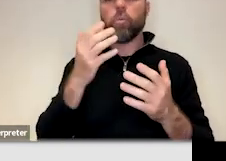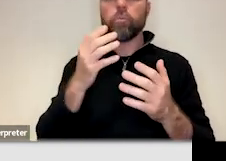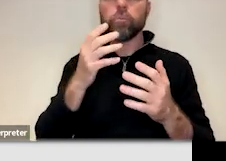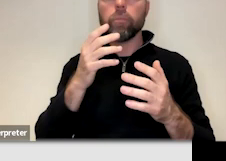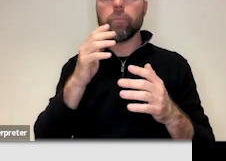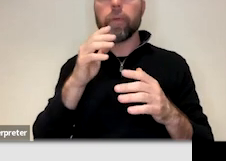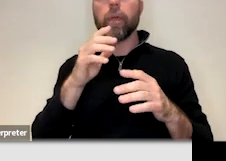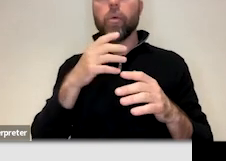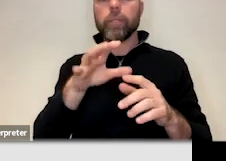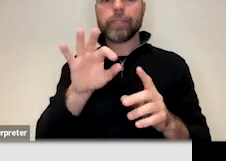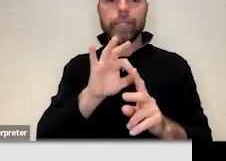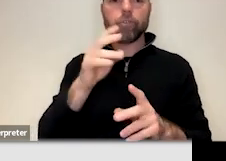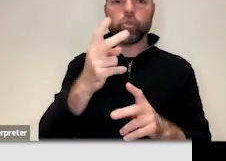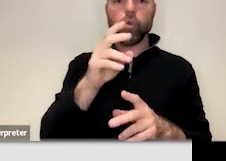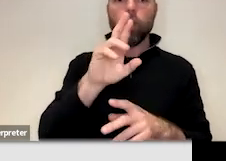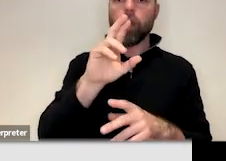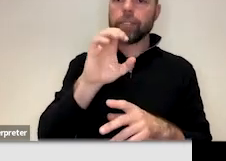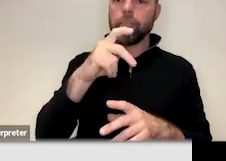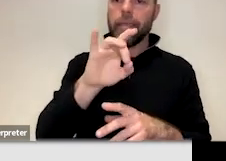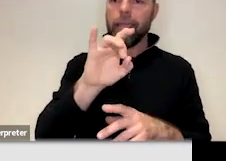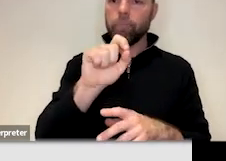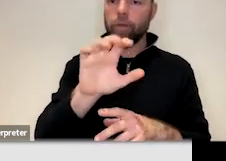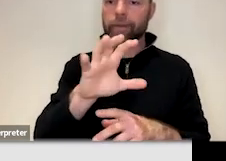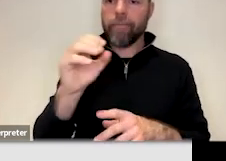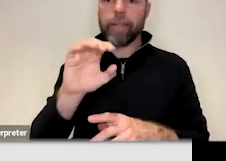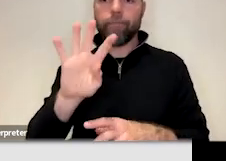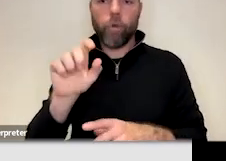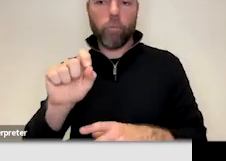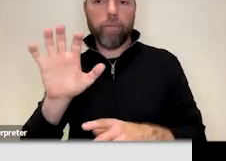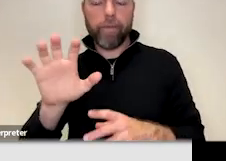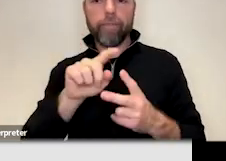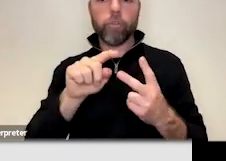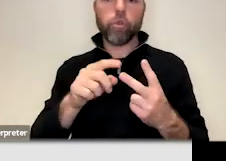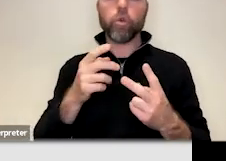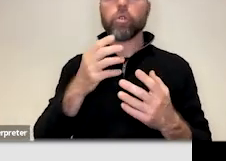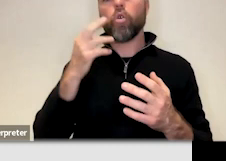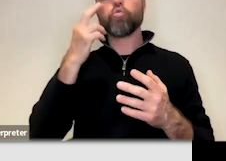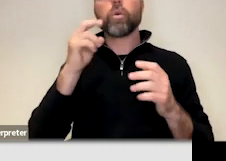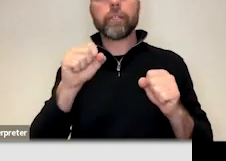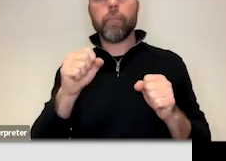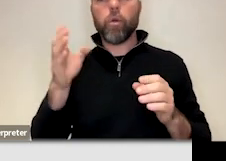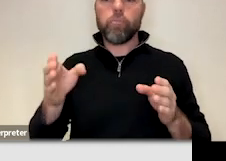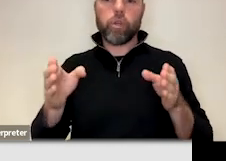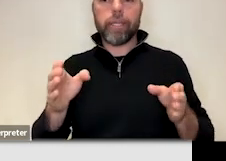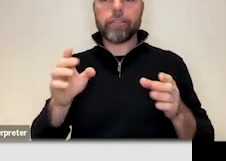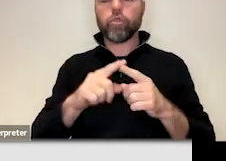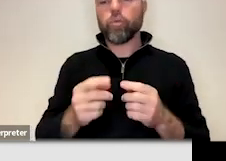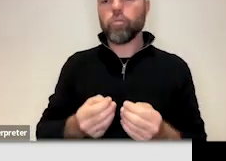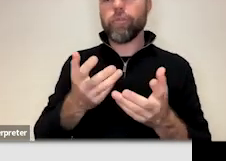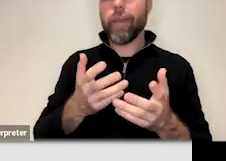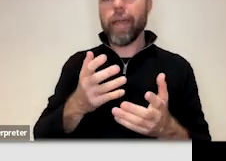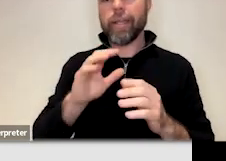2, RCP 8.5 and RCP 4.5, as sort of reasonable bookends on the uncertainty space to provide